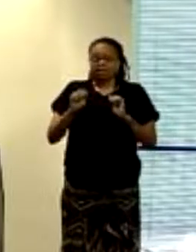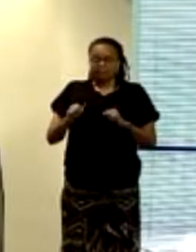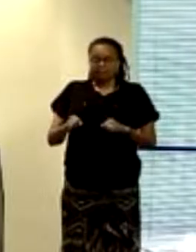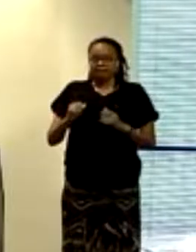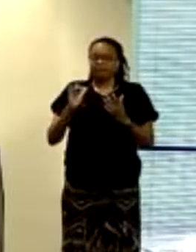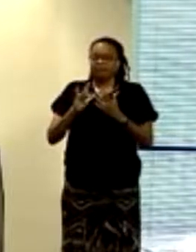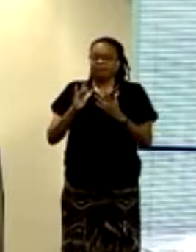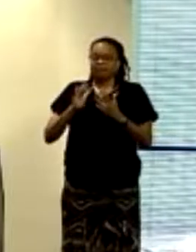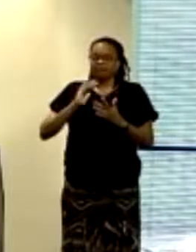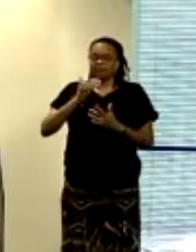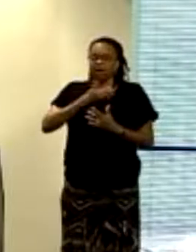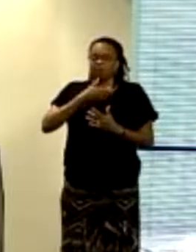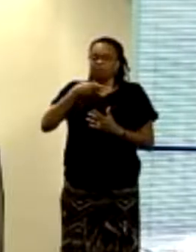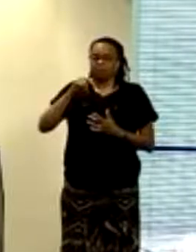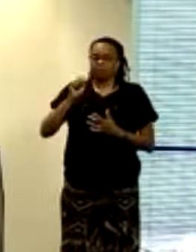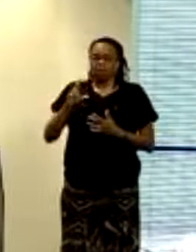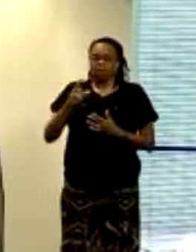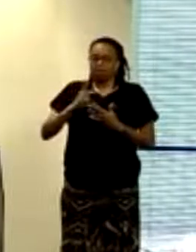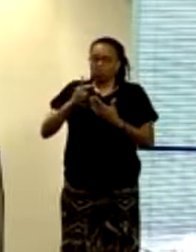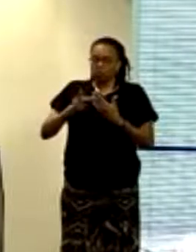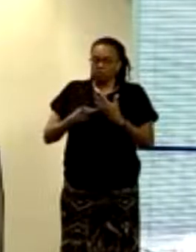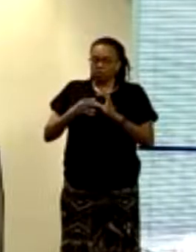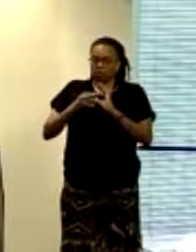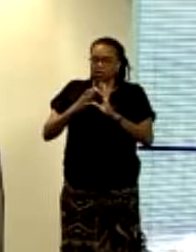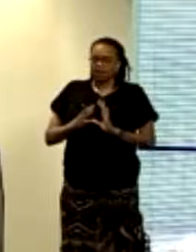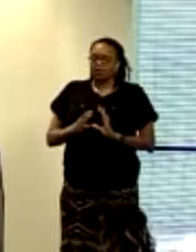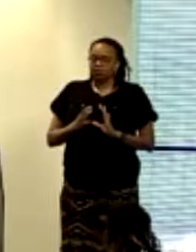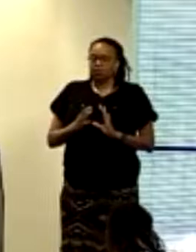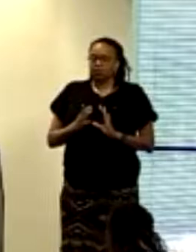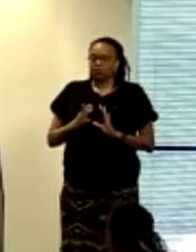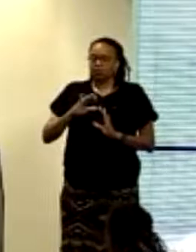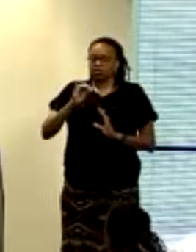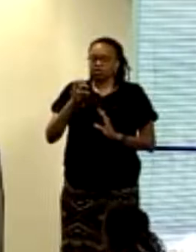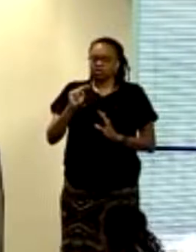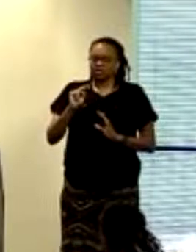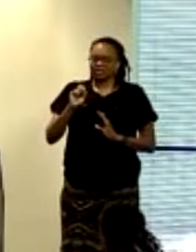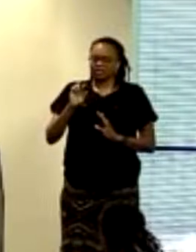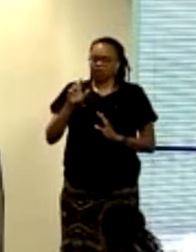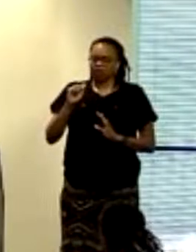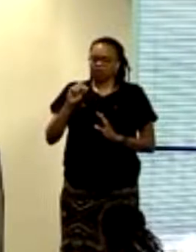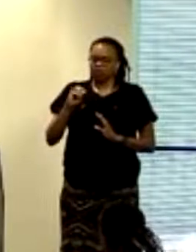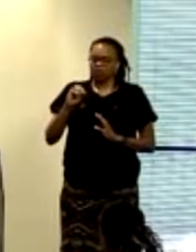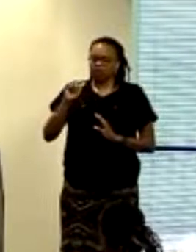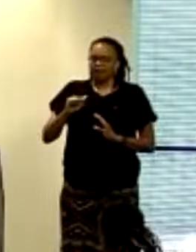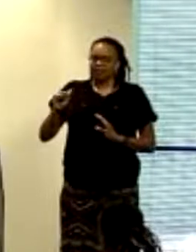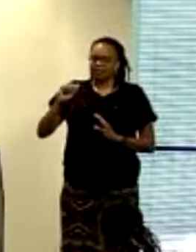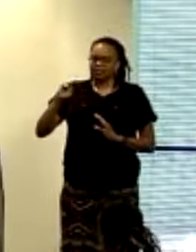contact our park program coordinator, John Serrano, by email at